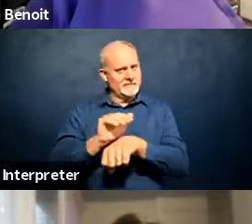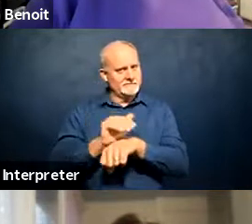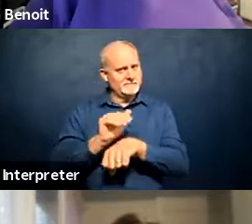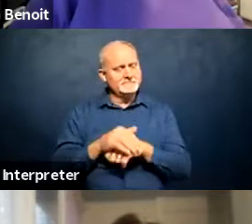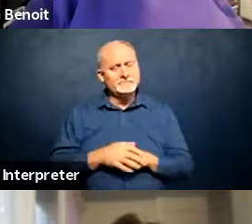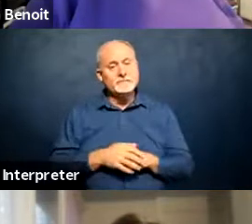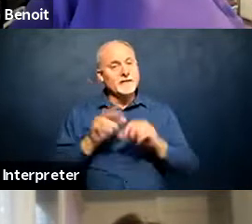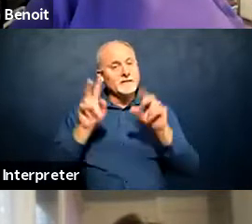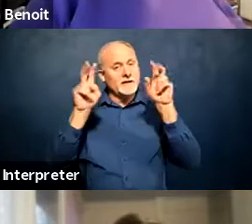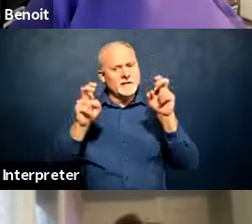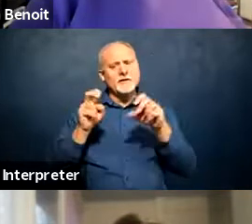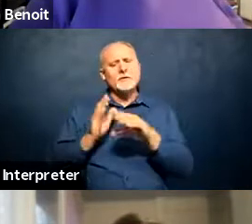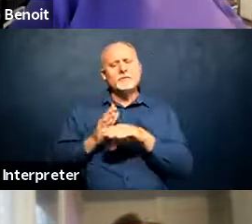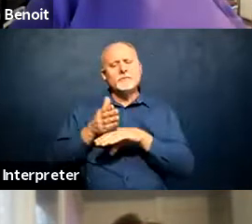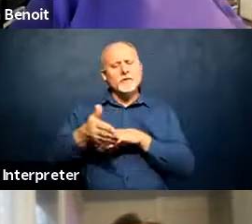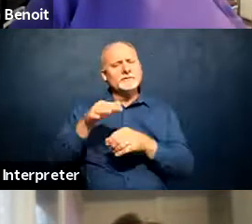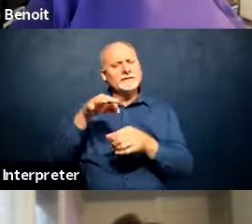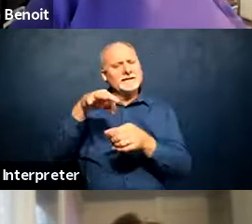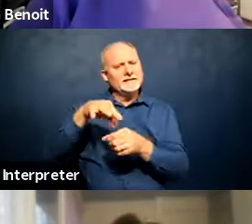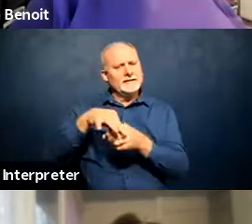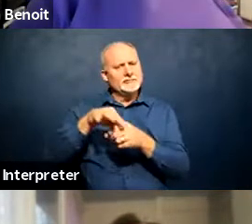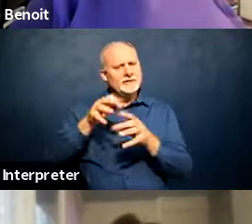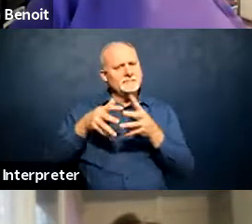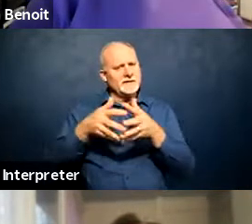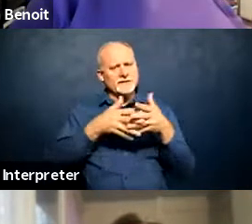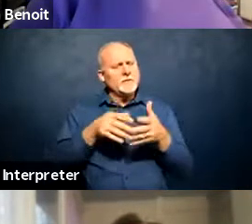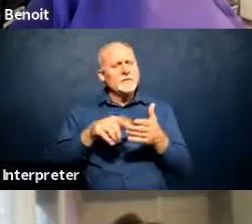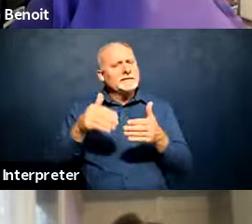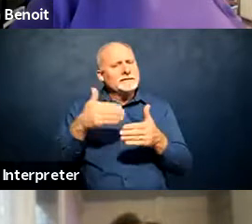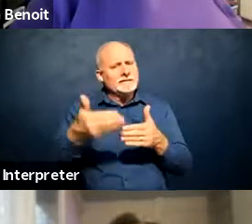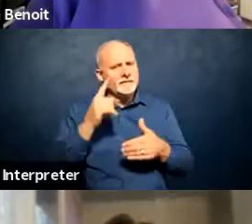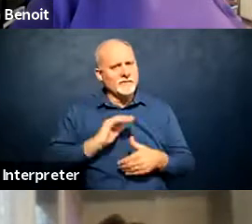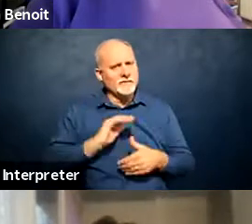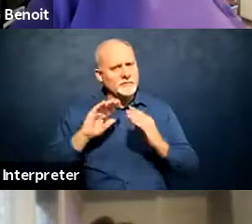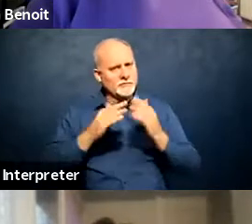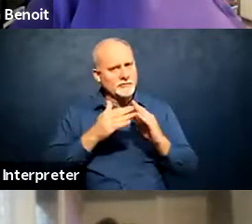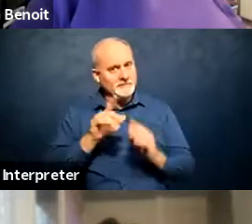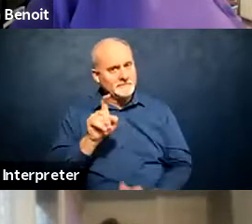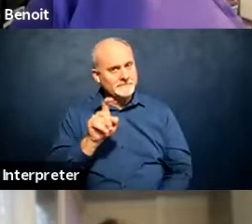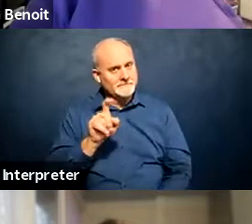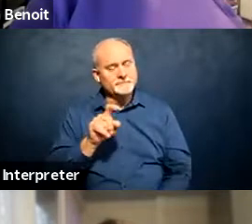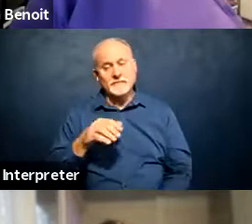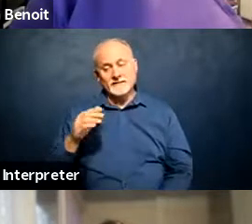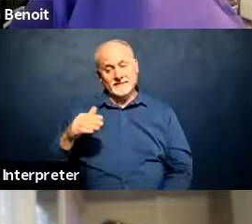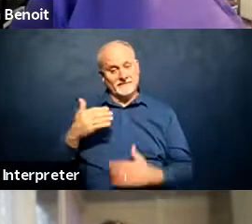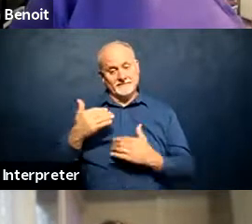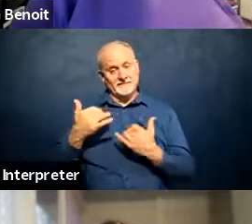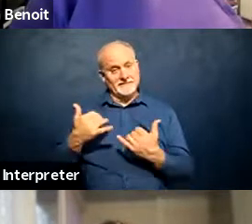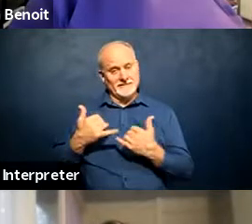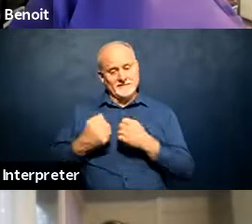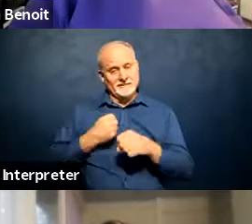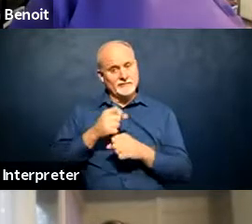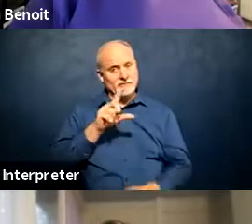topic is Post-Election America, What's Next for Our Communities? In this session, the year 2020 is introduced